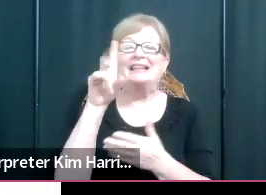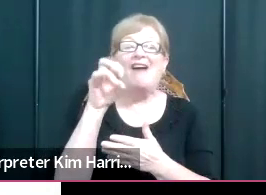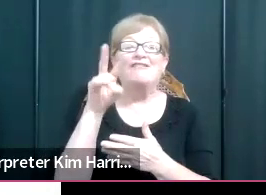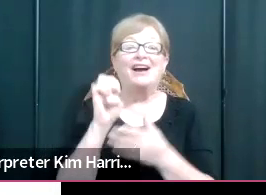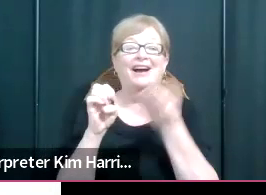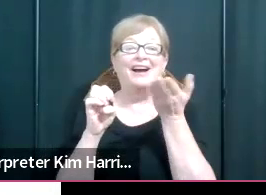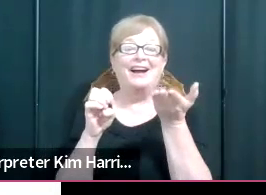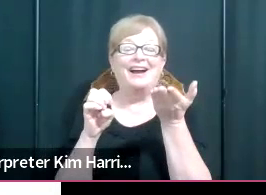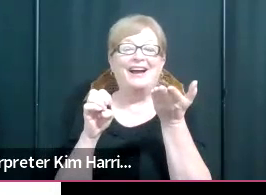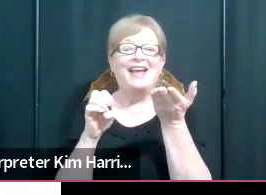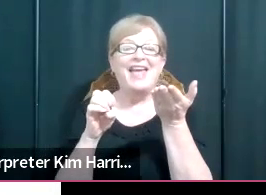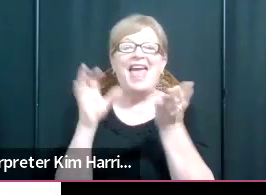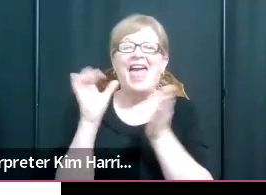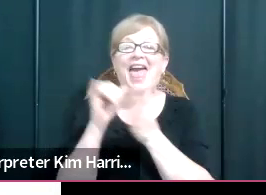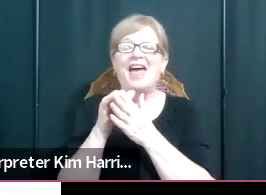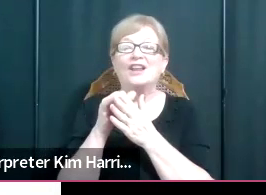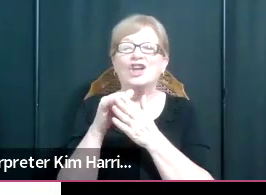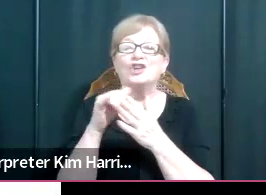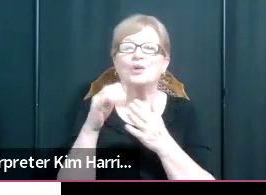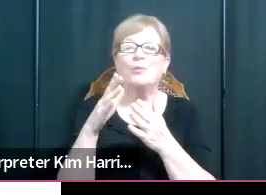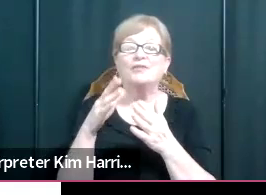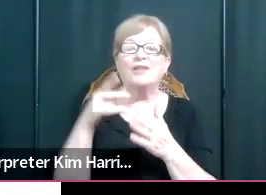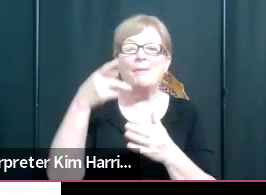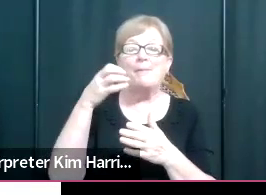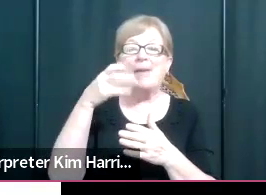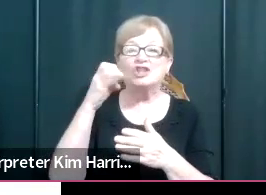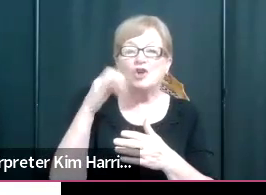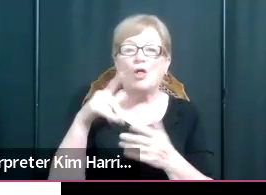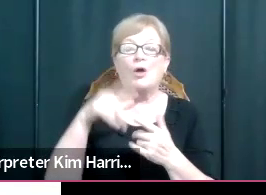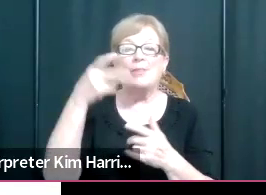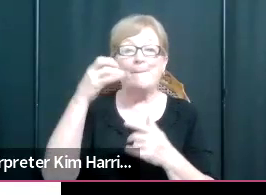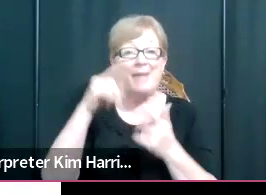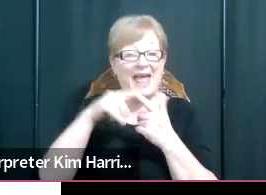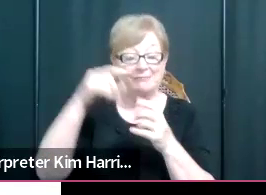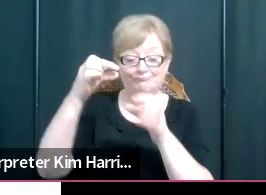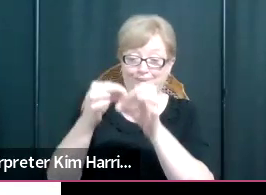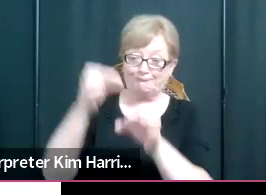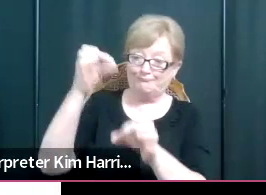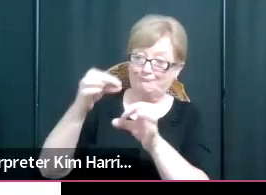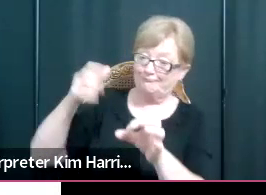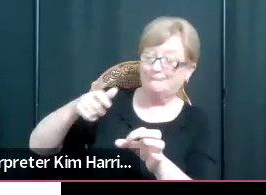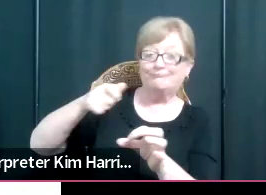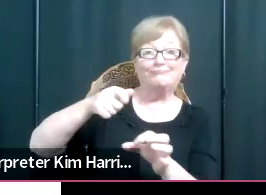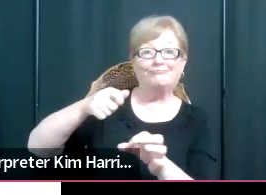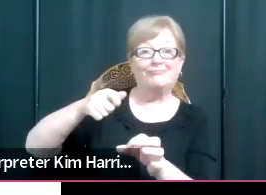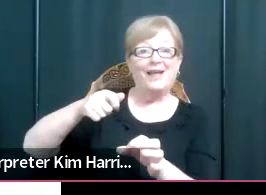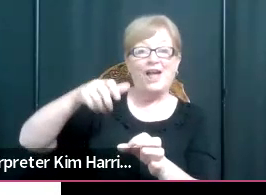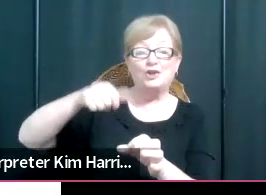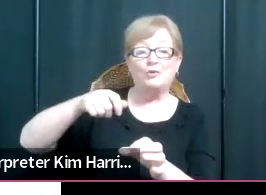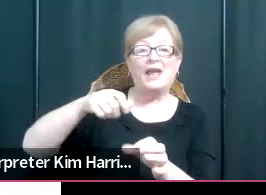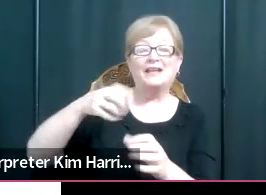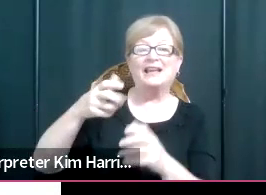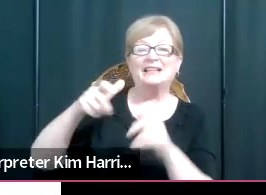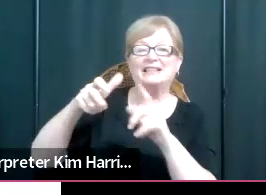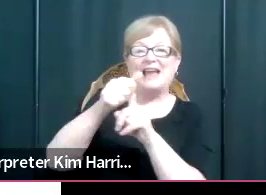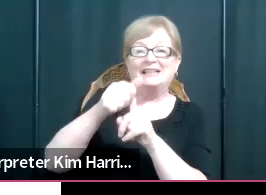And the idea of that is you put the pencil or the pen or whatever marker you want in there, and you can tighten it, and